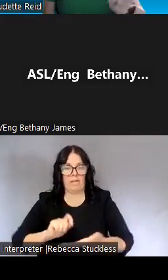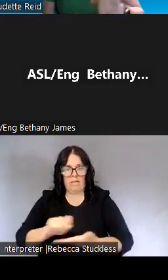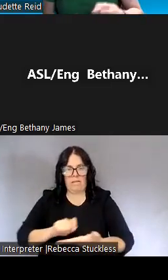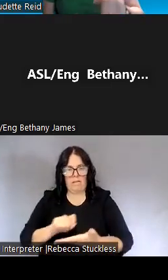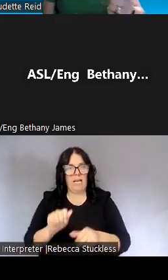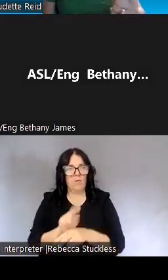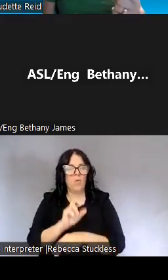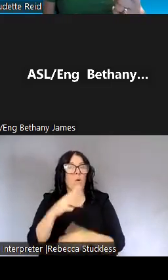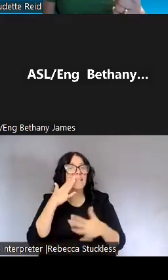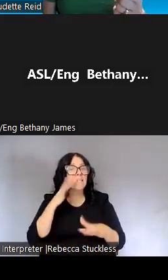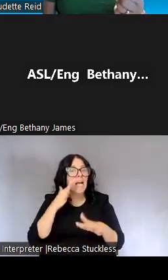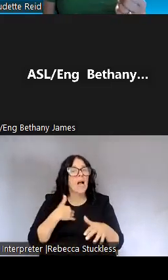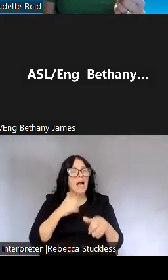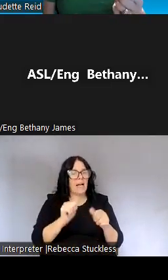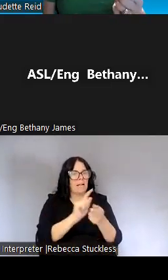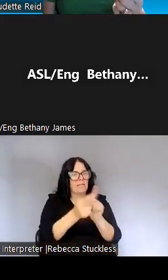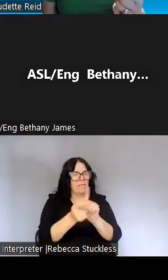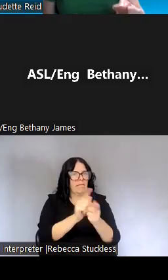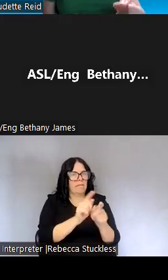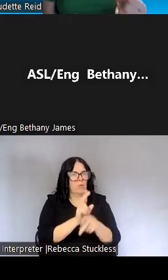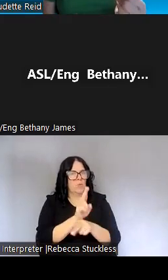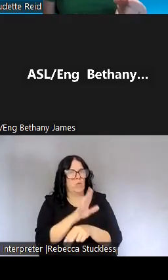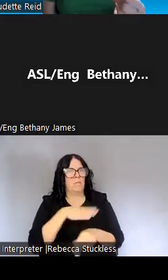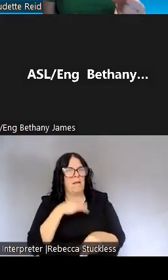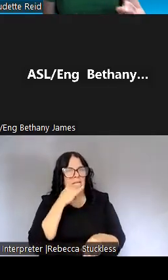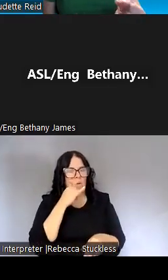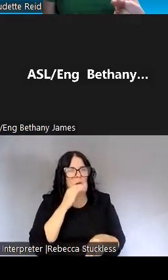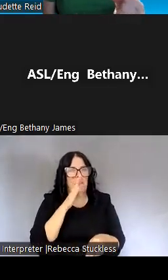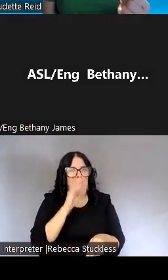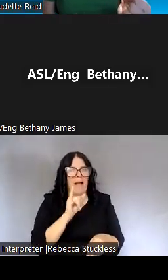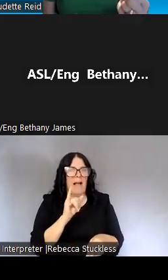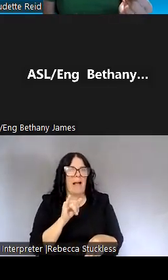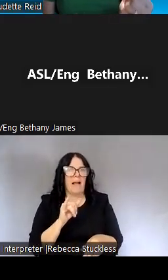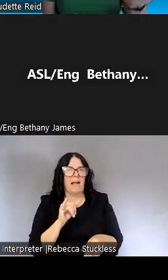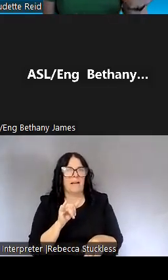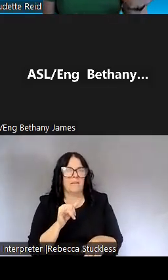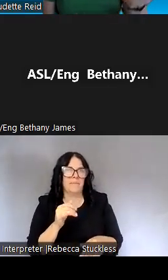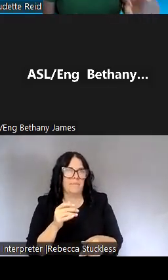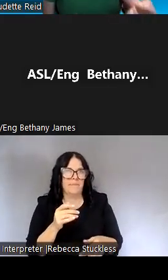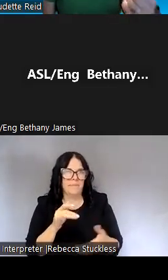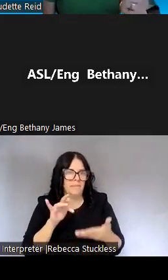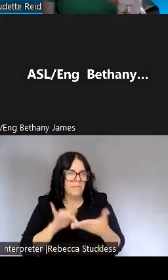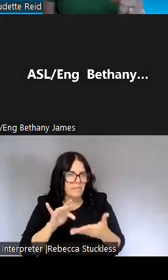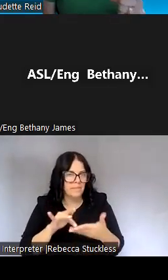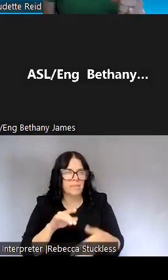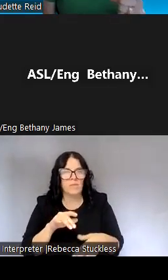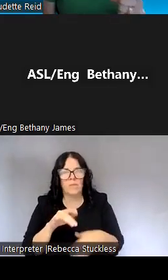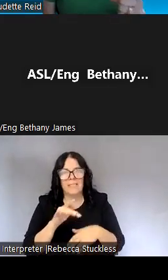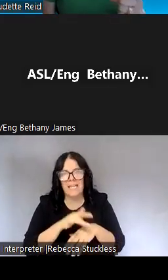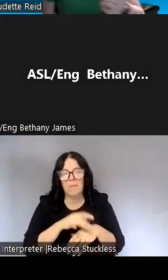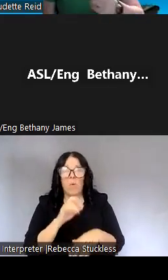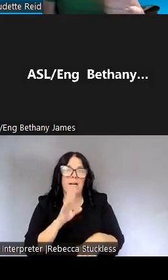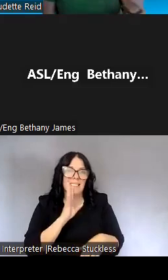sounds. You can control your phone by clicking or tapping or saying